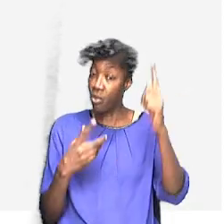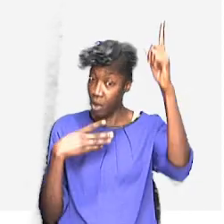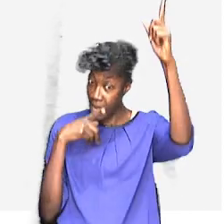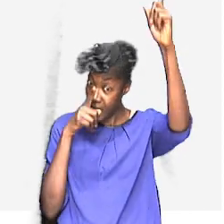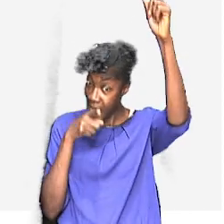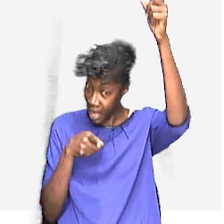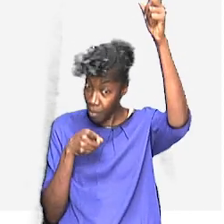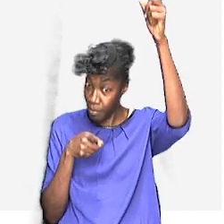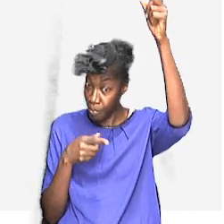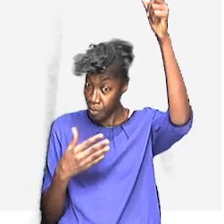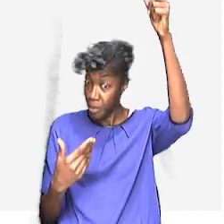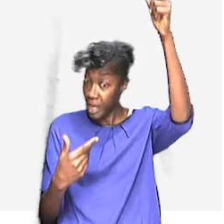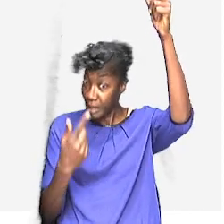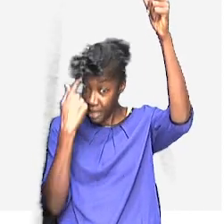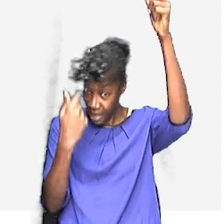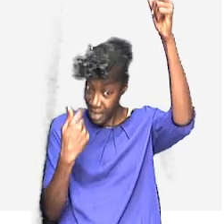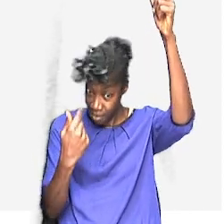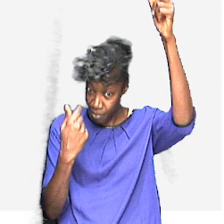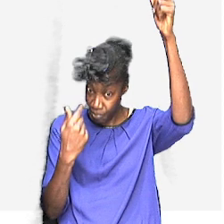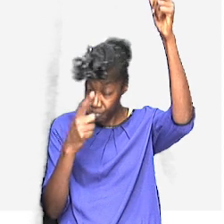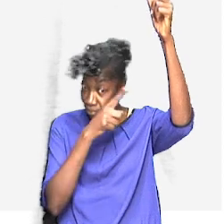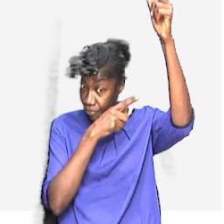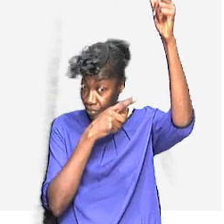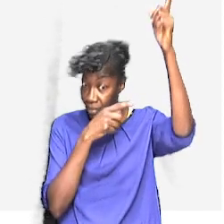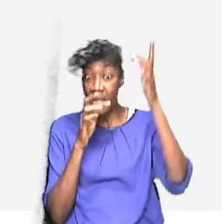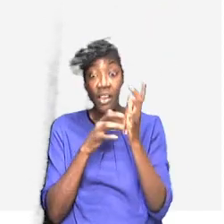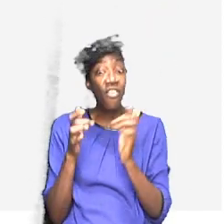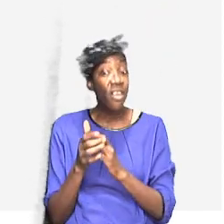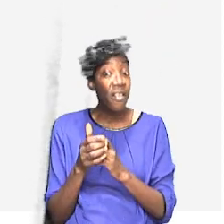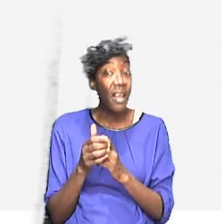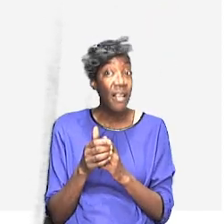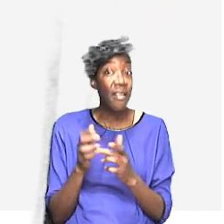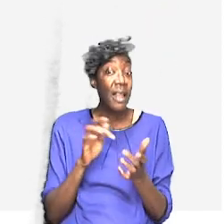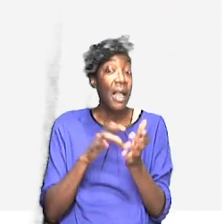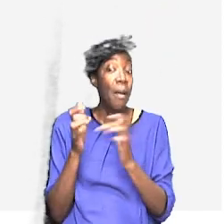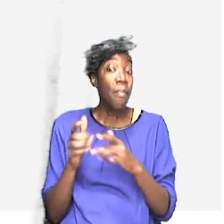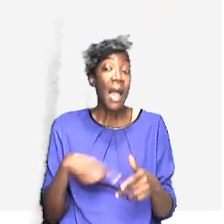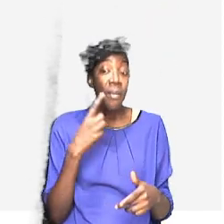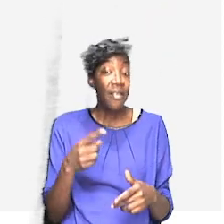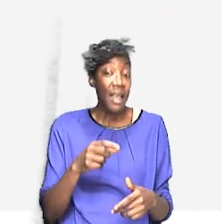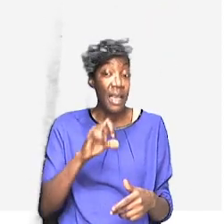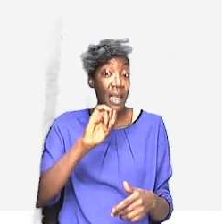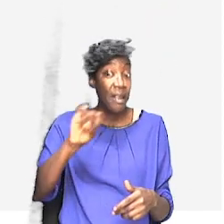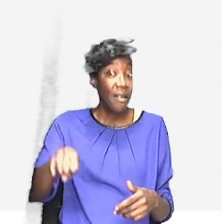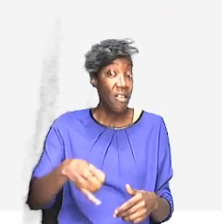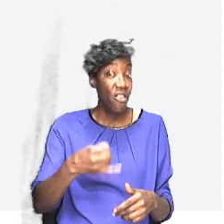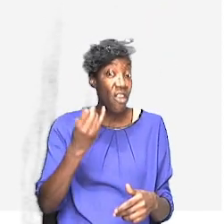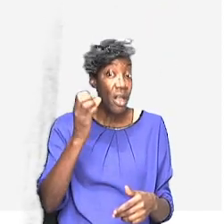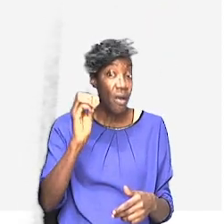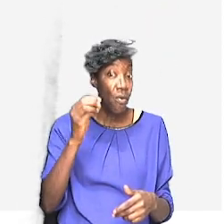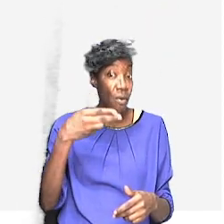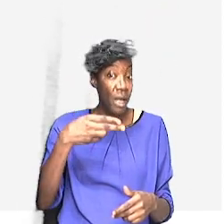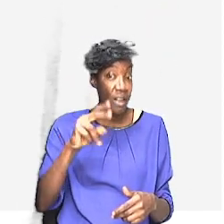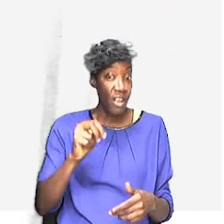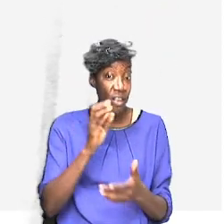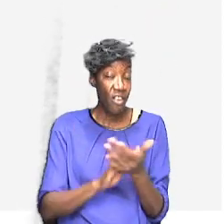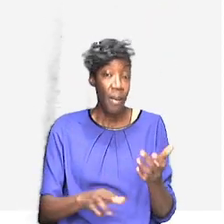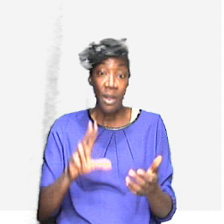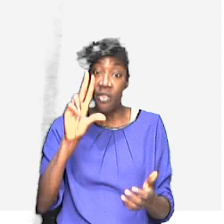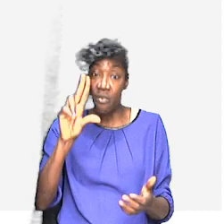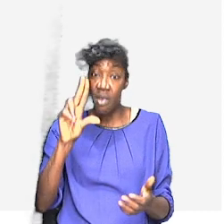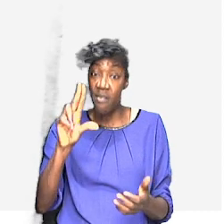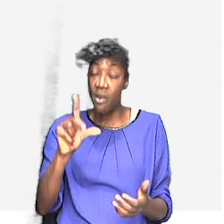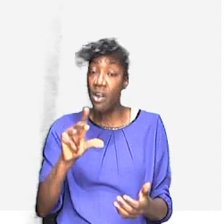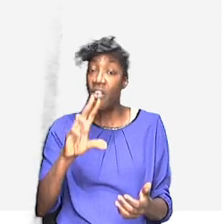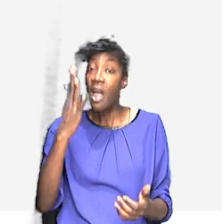into his presence. Amen. So the scripture declare, for example, in St. John chapter 3 verse 14 to